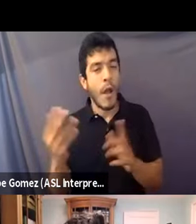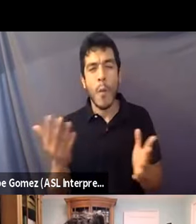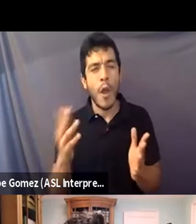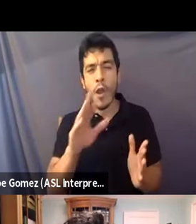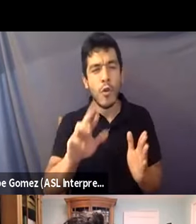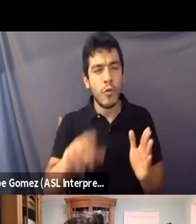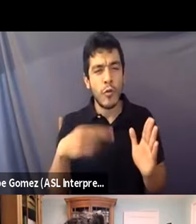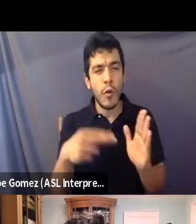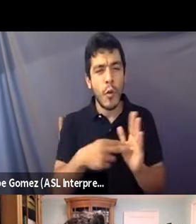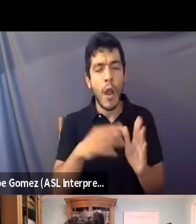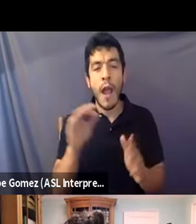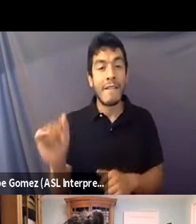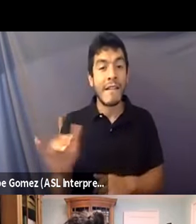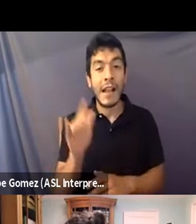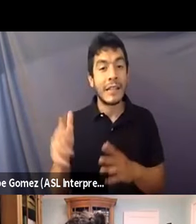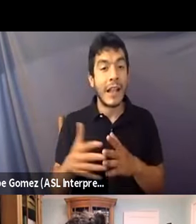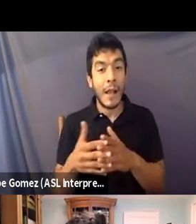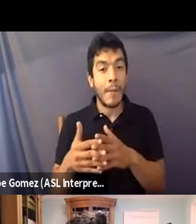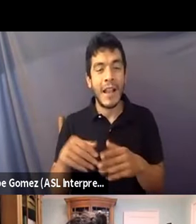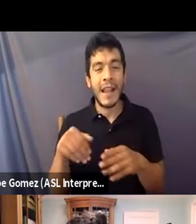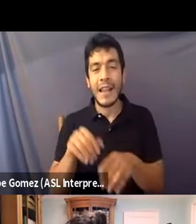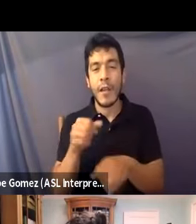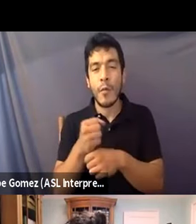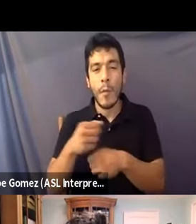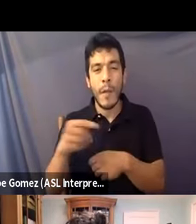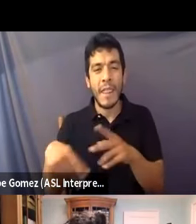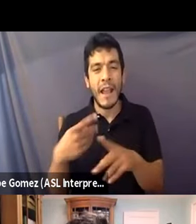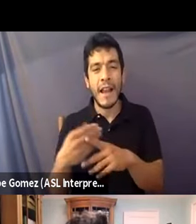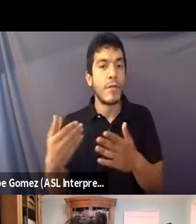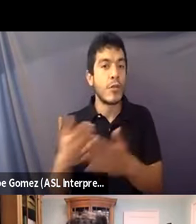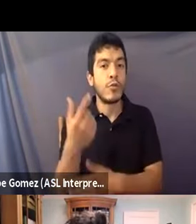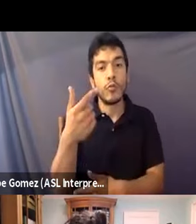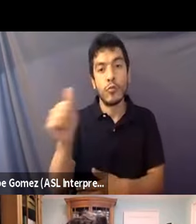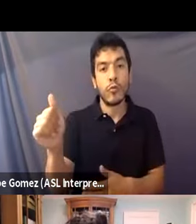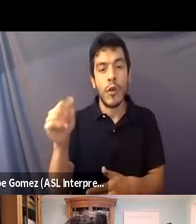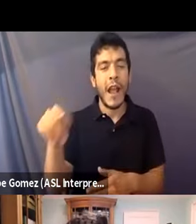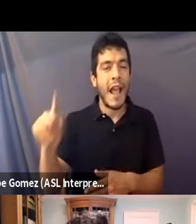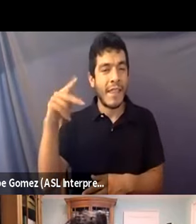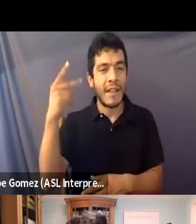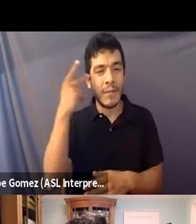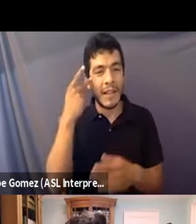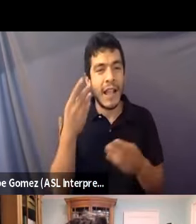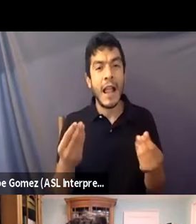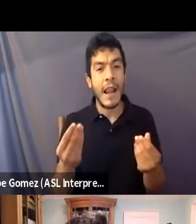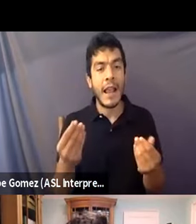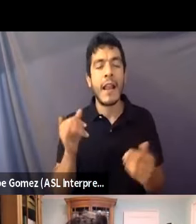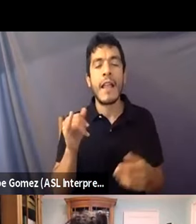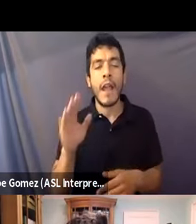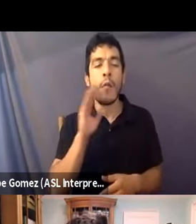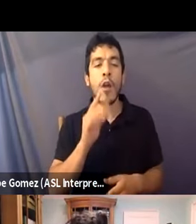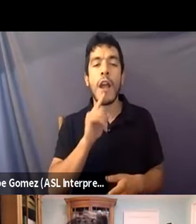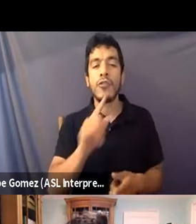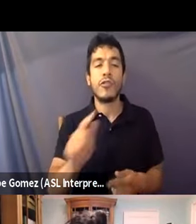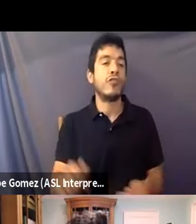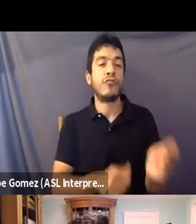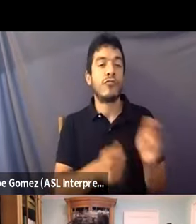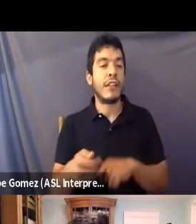Asian Americans in creating this kind of new Georgia and this political landscape that I think ultimately is going to transform this nation?